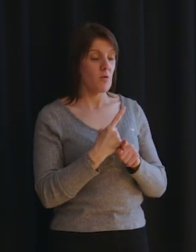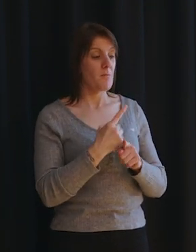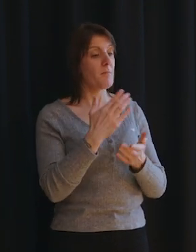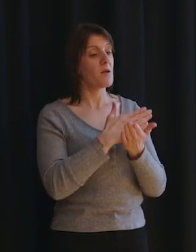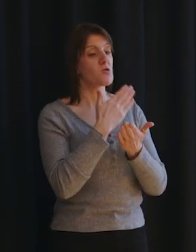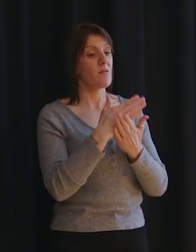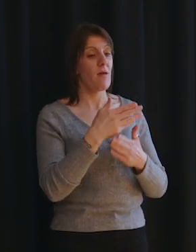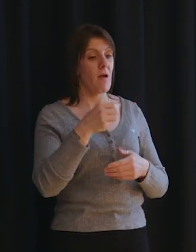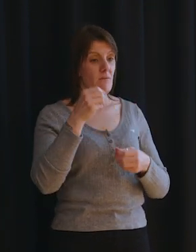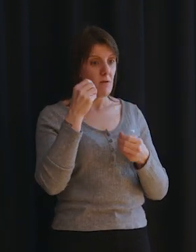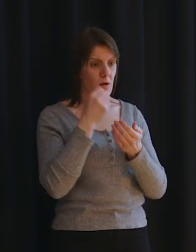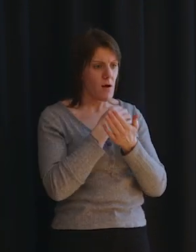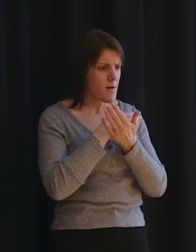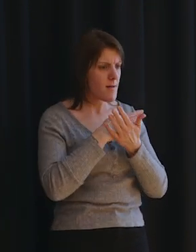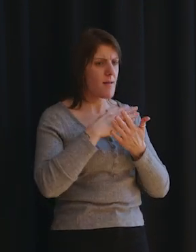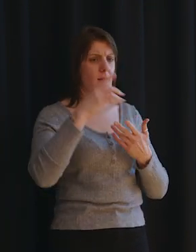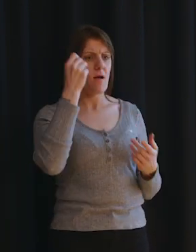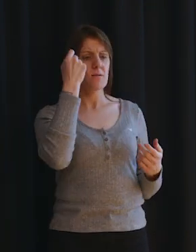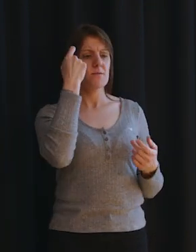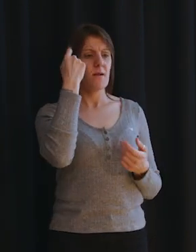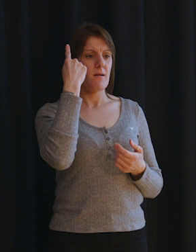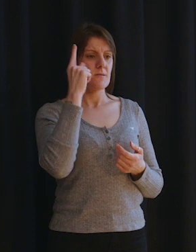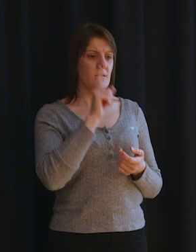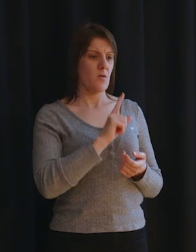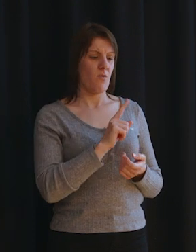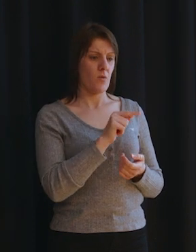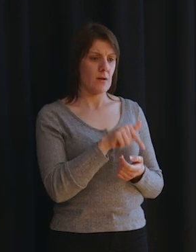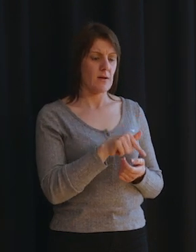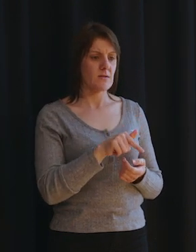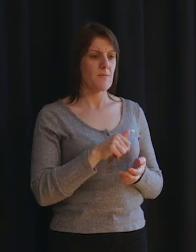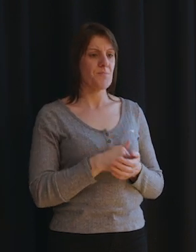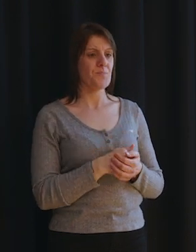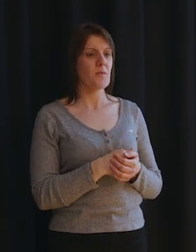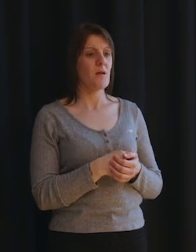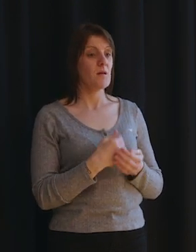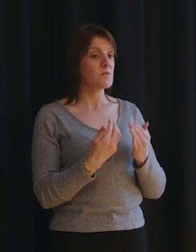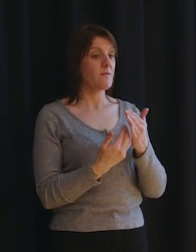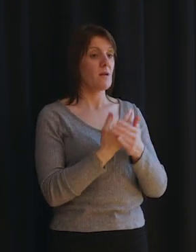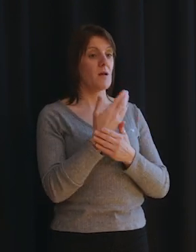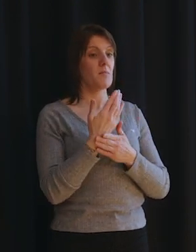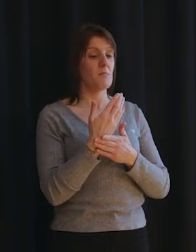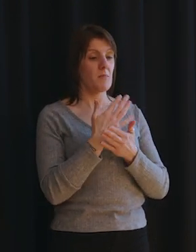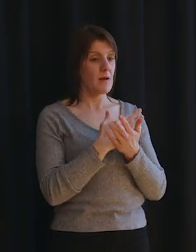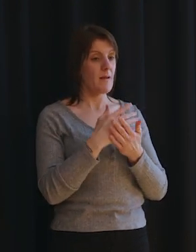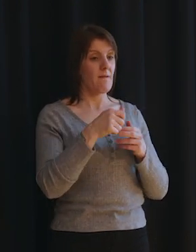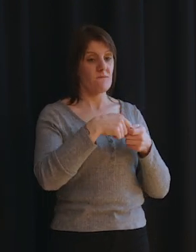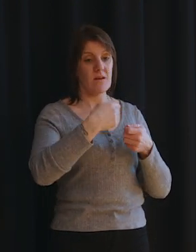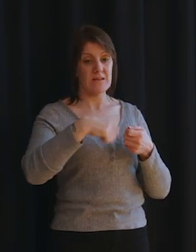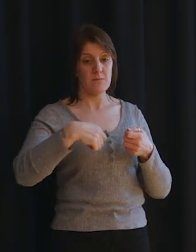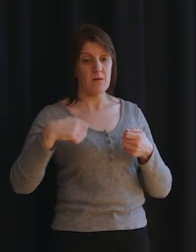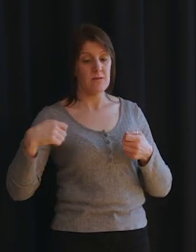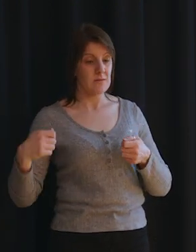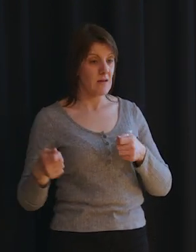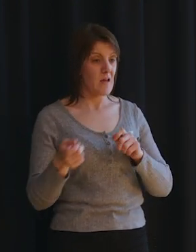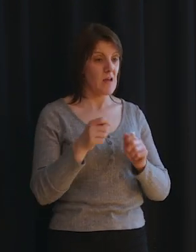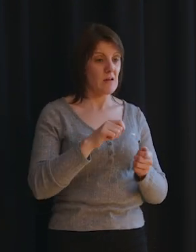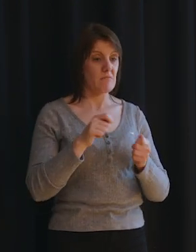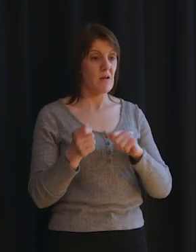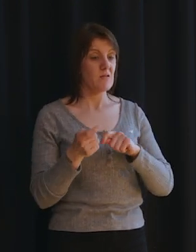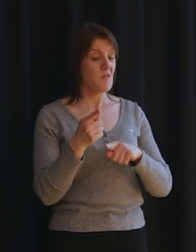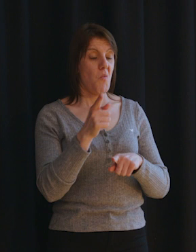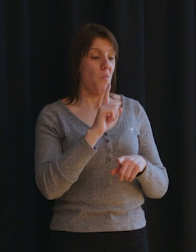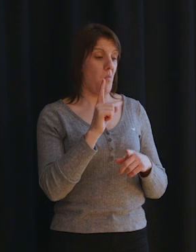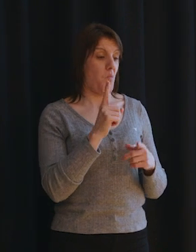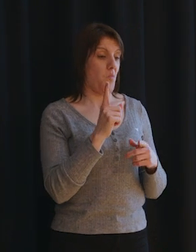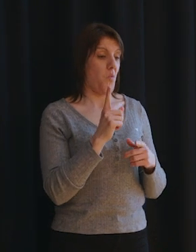as well. Develop flexibility in the kind of and consideration of the work that we're doing, what kind of suits their